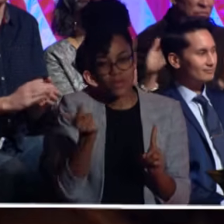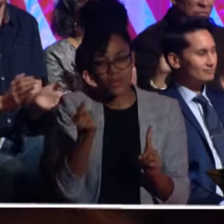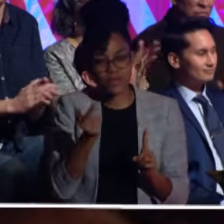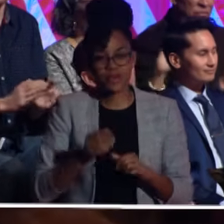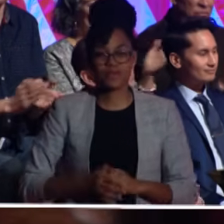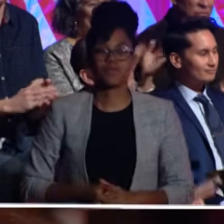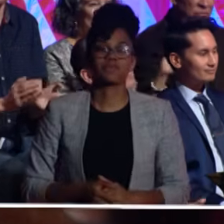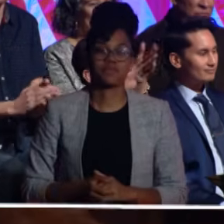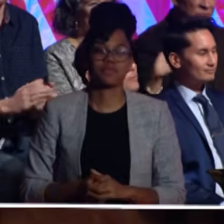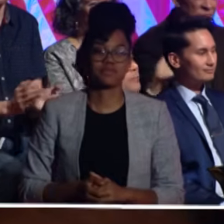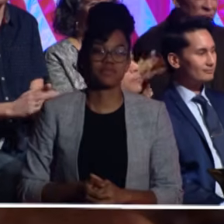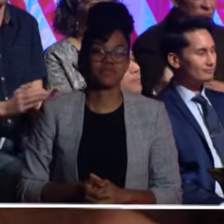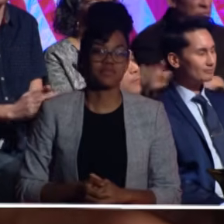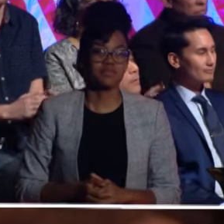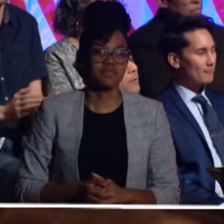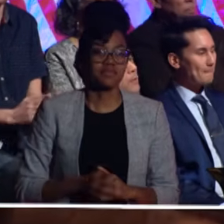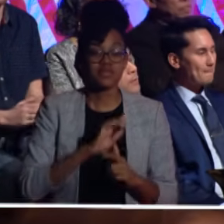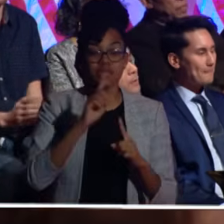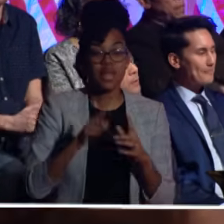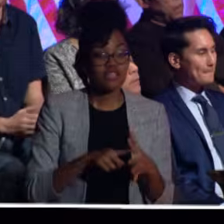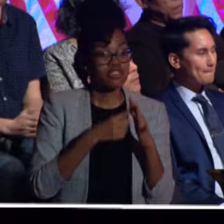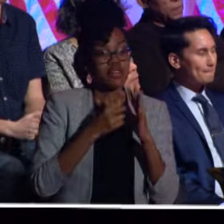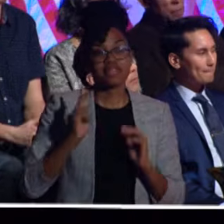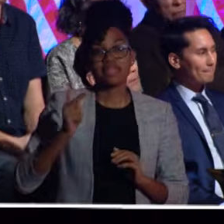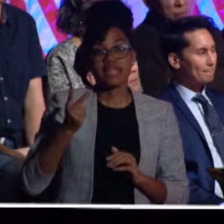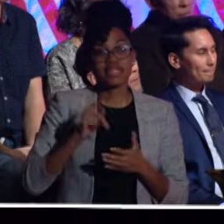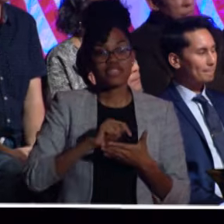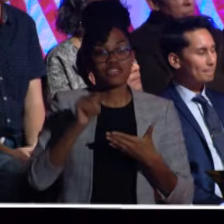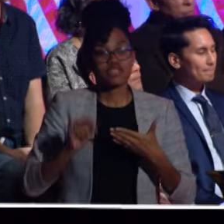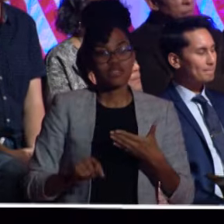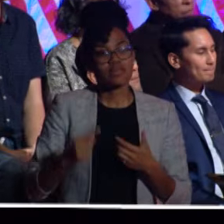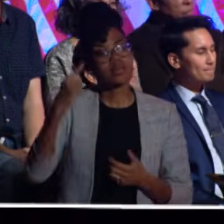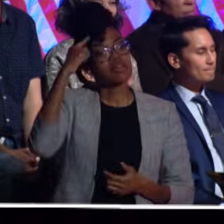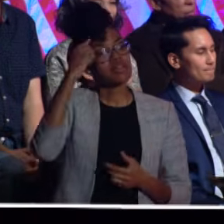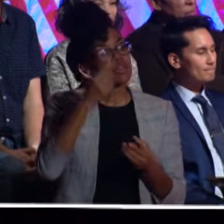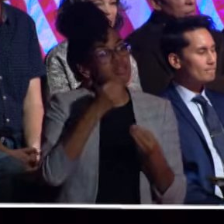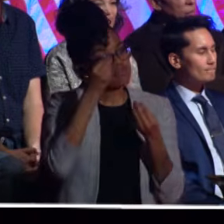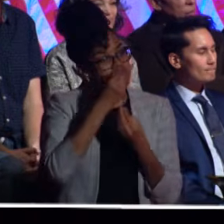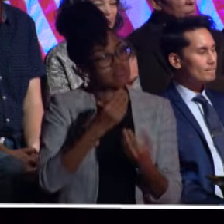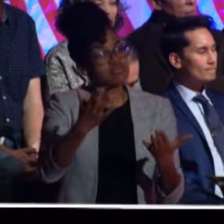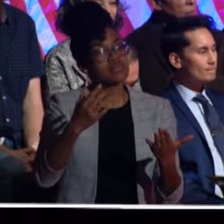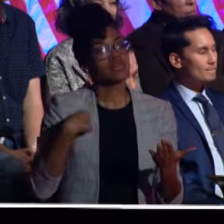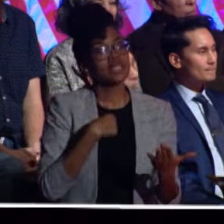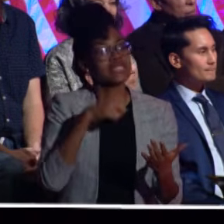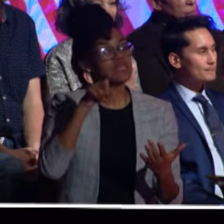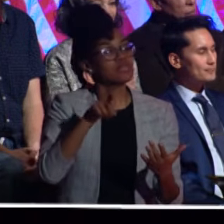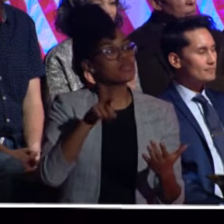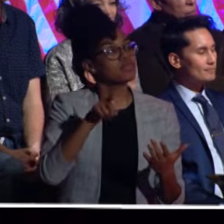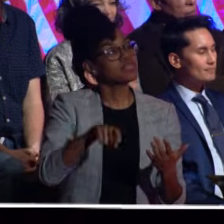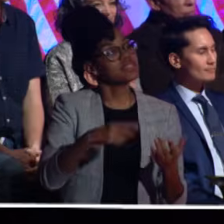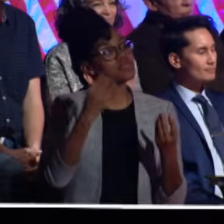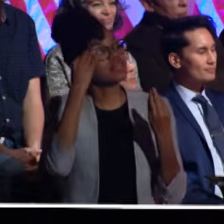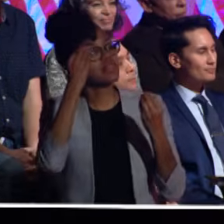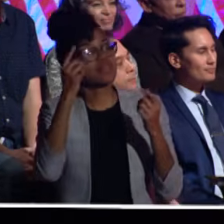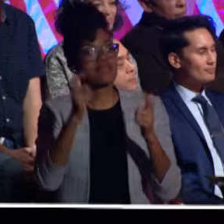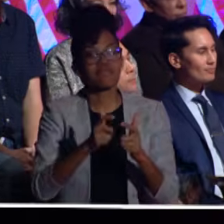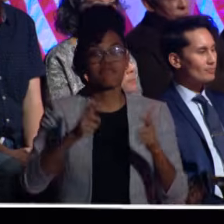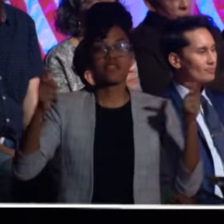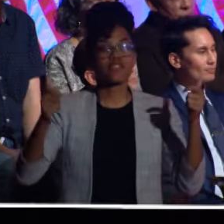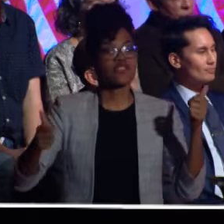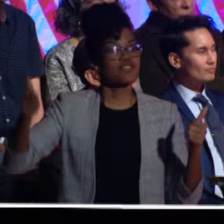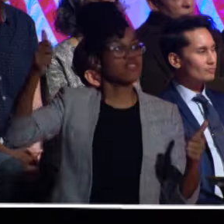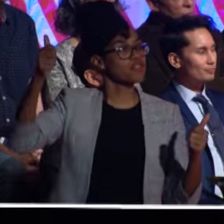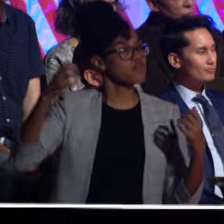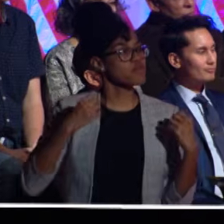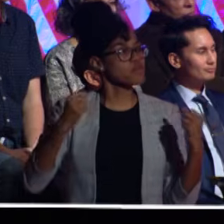hers. When I started my second term, I said we have to think and act bigger and bolder. I challenged us to ask ourselves, what